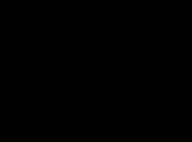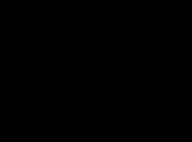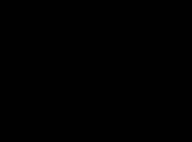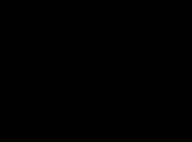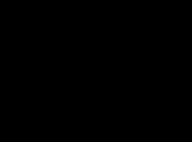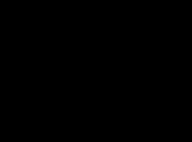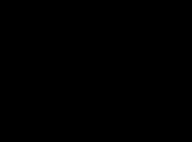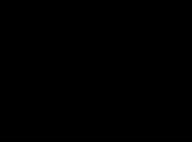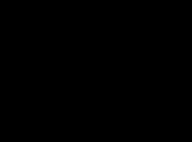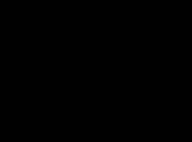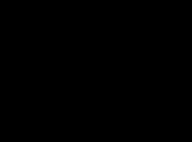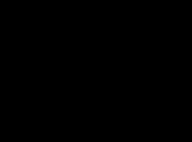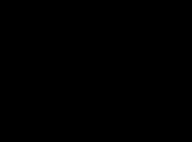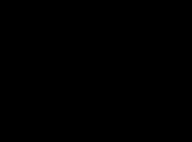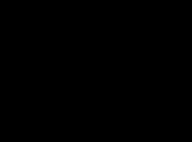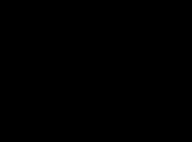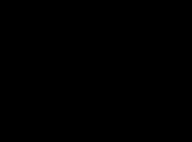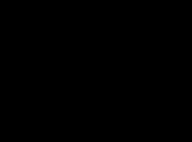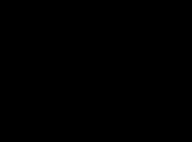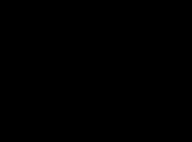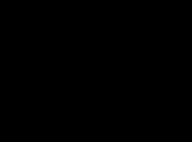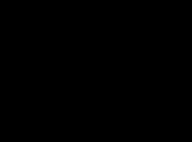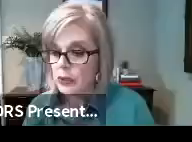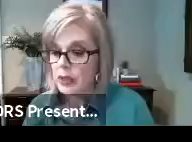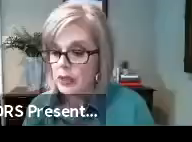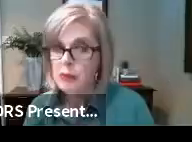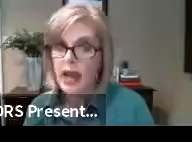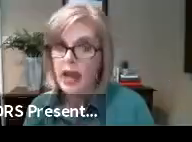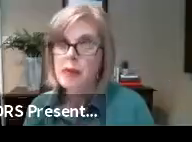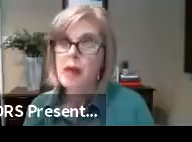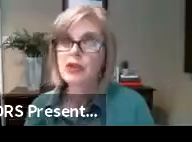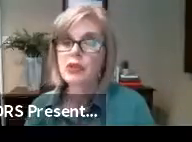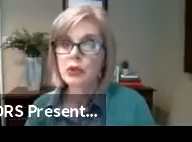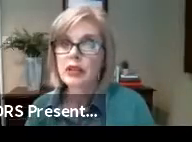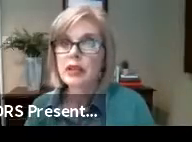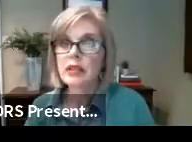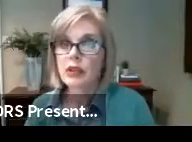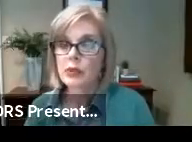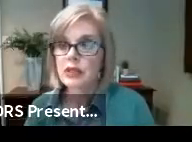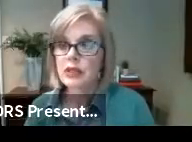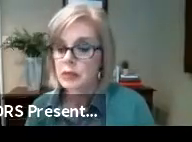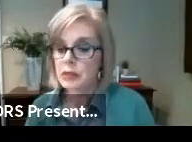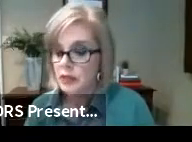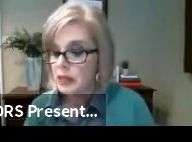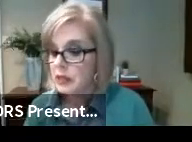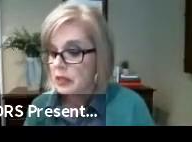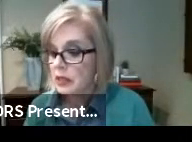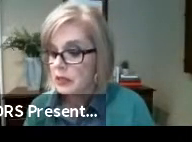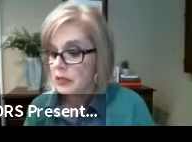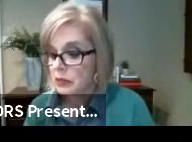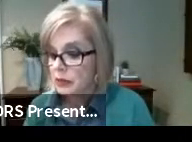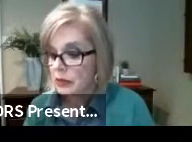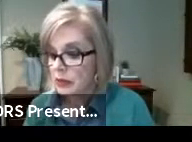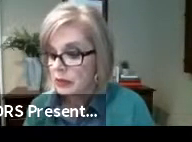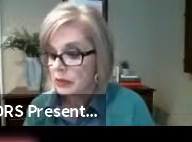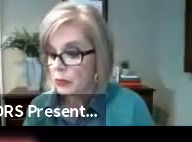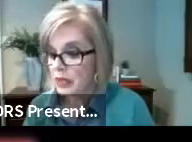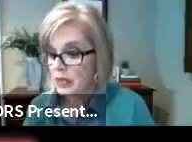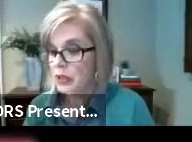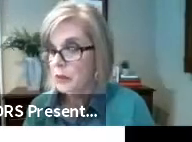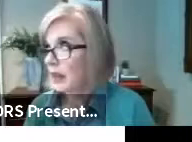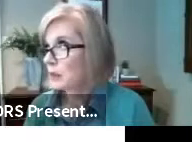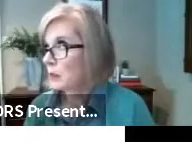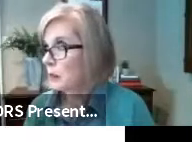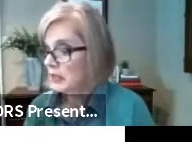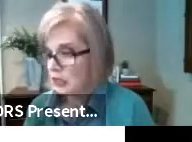And that mission is to provide a continuum of services to enable Alabama's children and adults with disabilities to